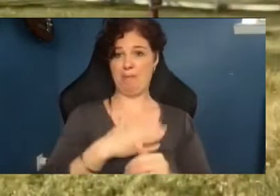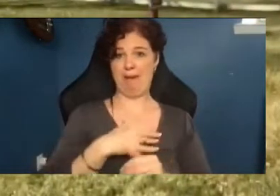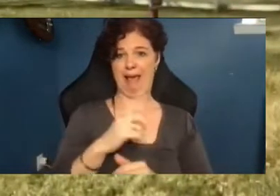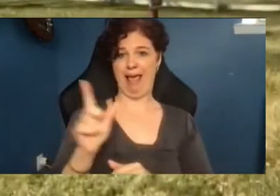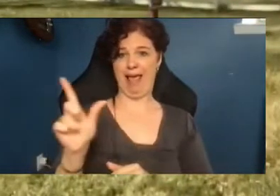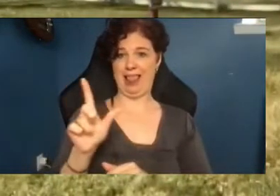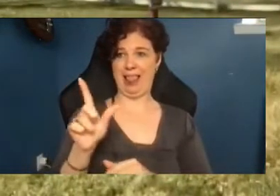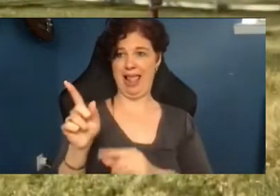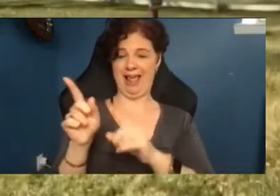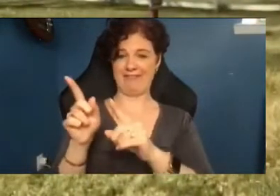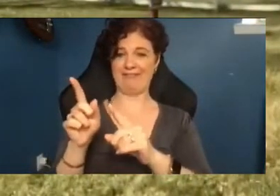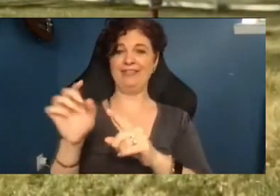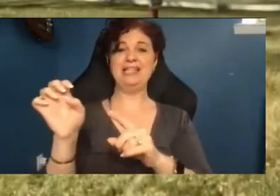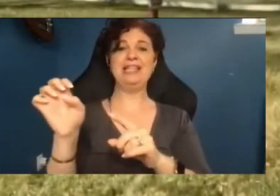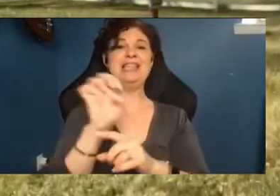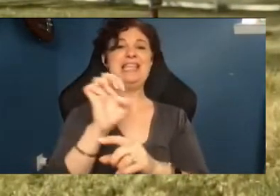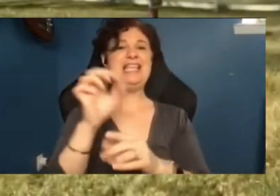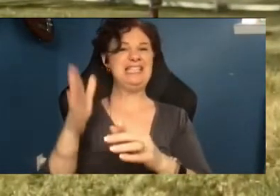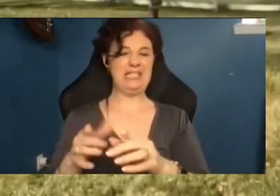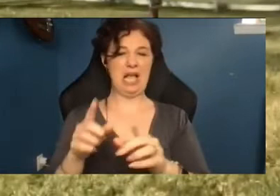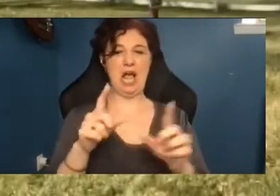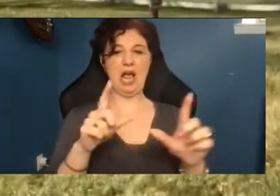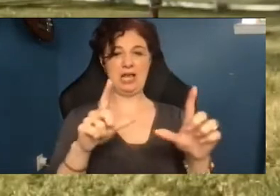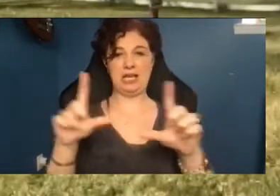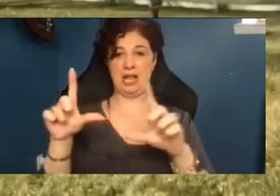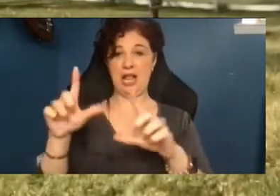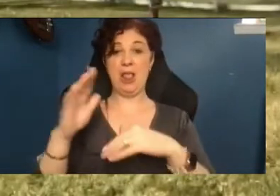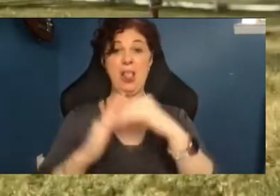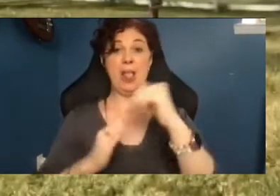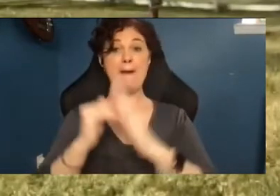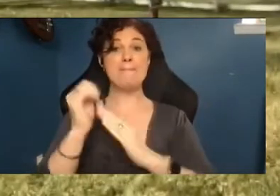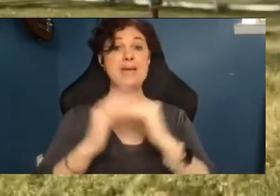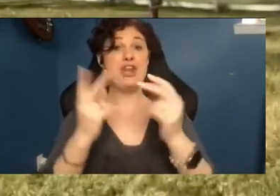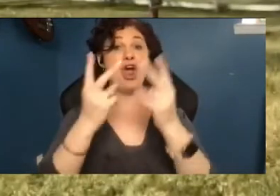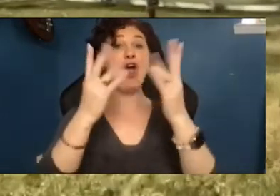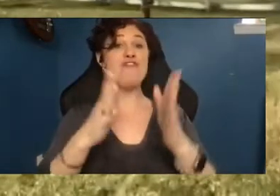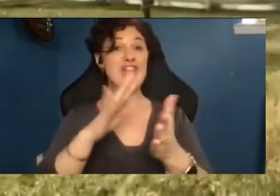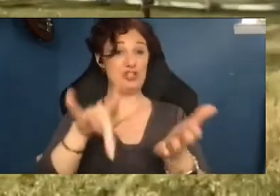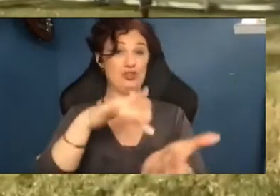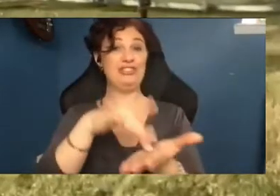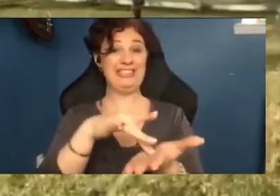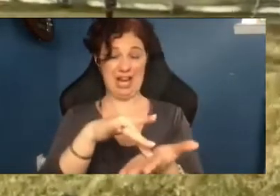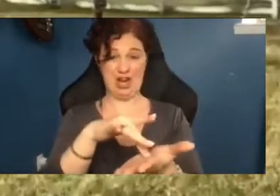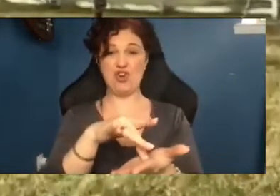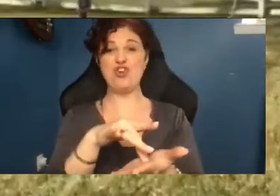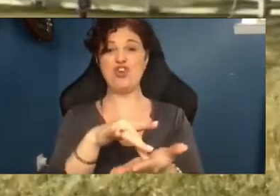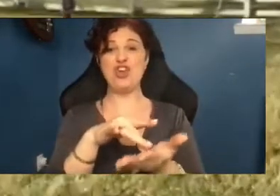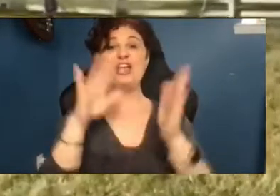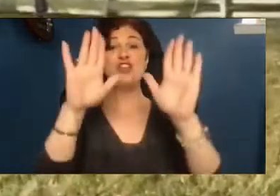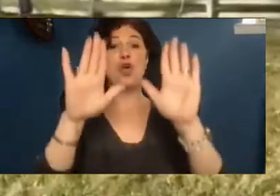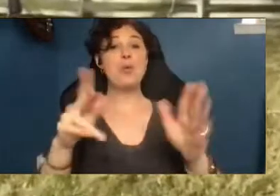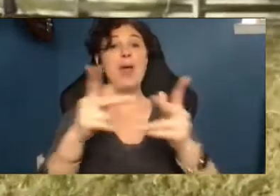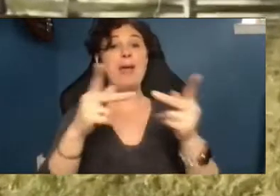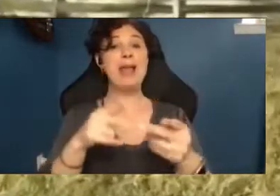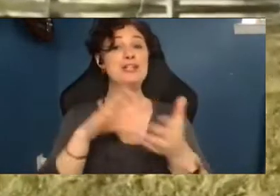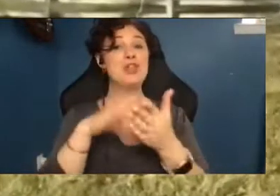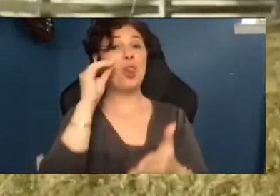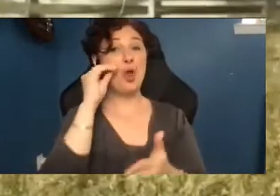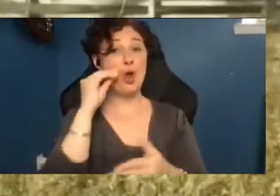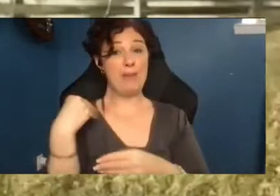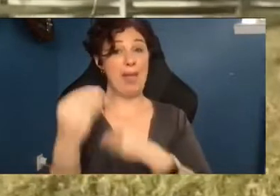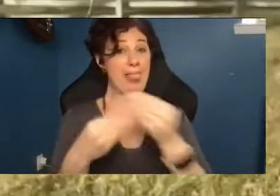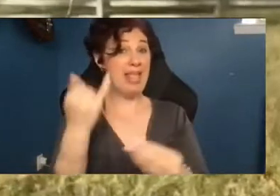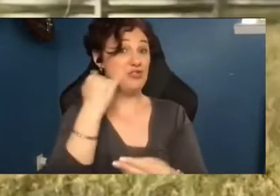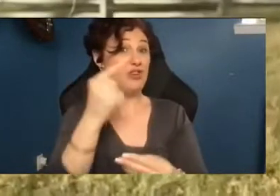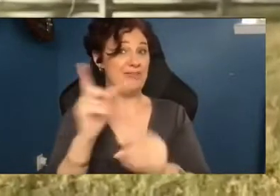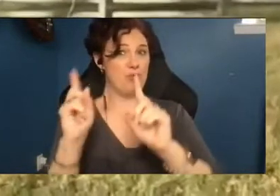left to the east side of us here. This building, our visitor center, is a great place to learn about that history if you ever